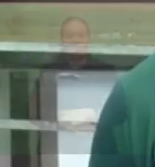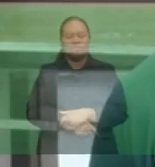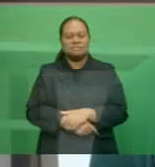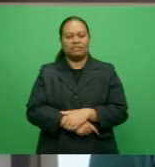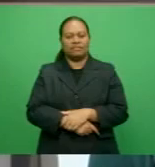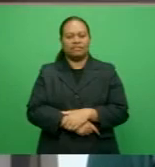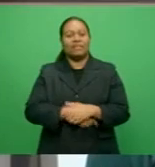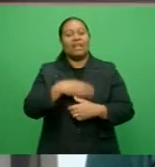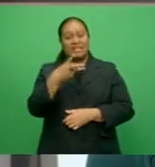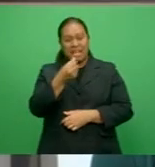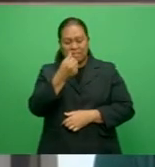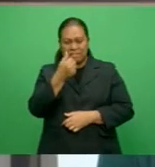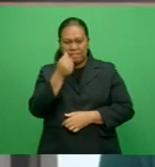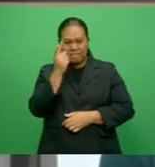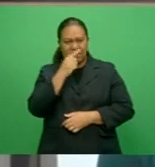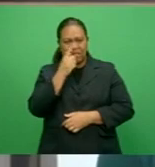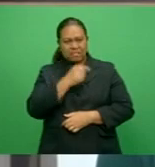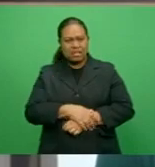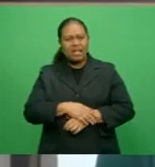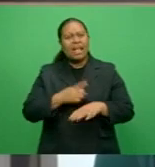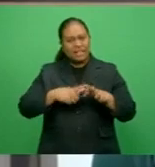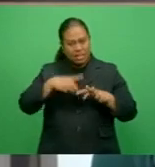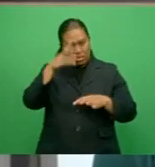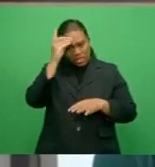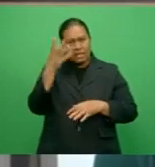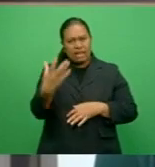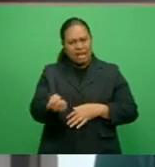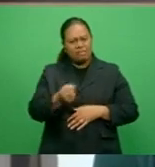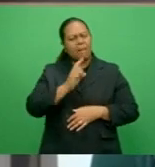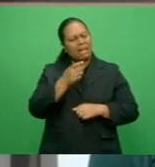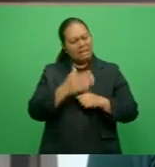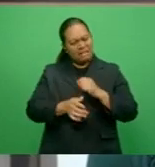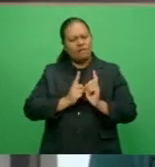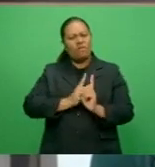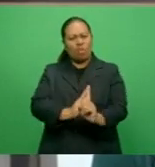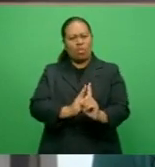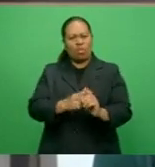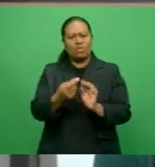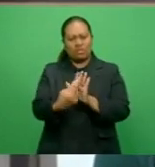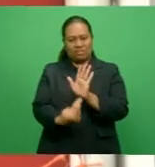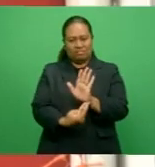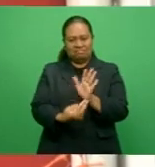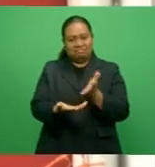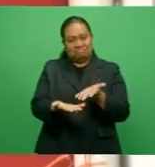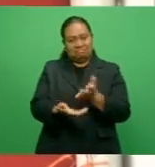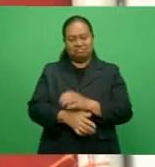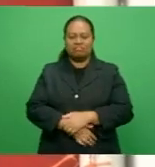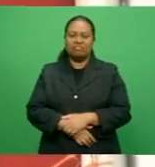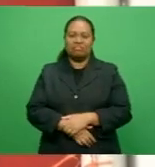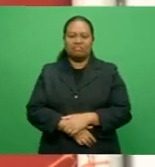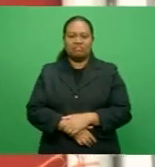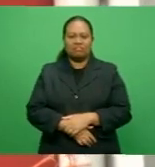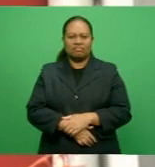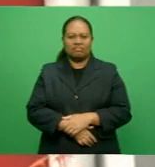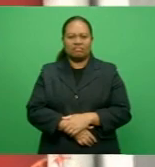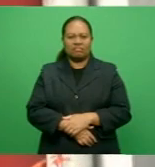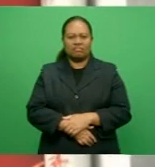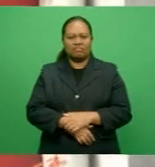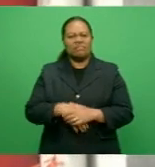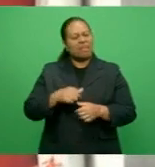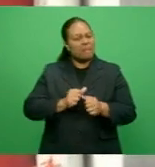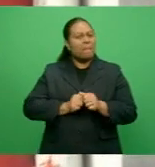Some of the people here, they educate, but they don't follow the rule. That's what I mean. I think it is best